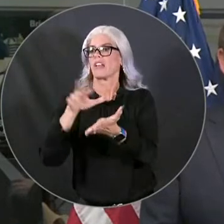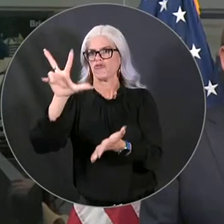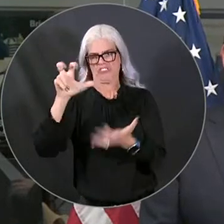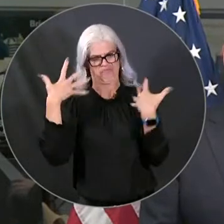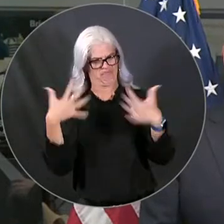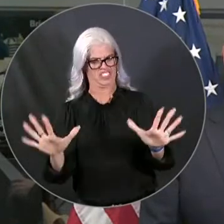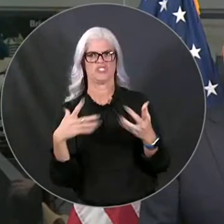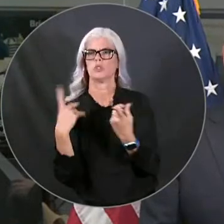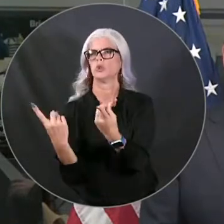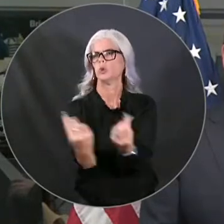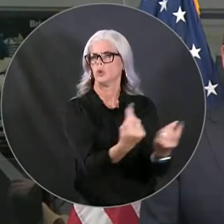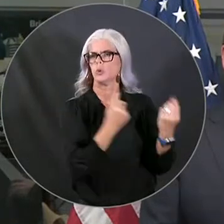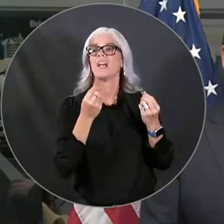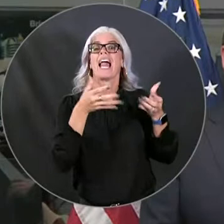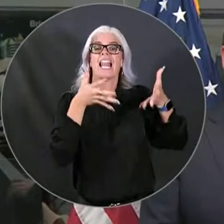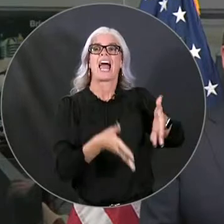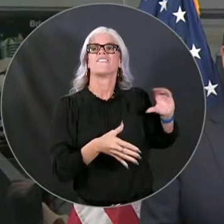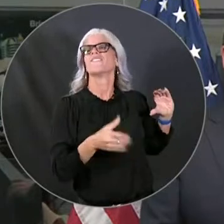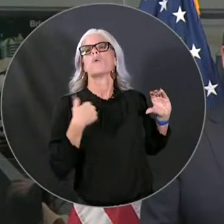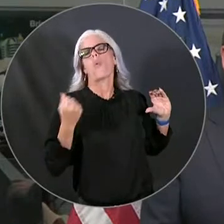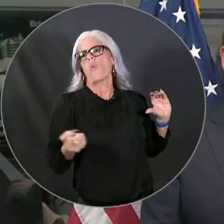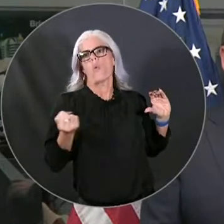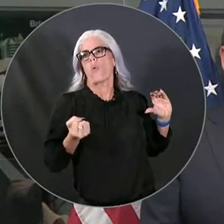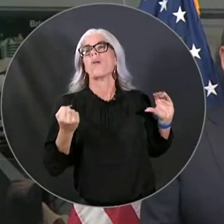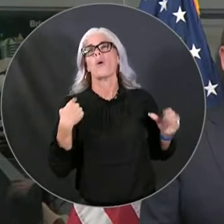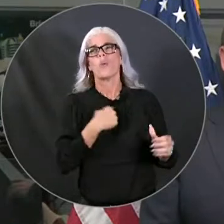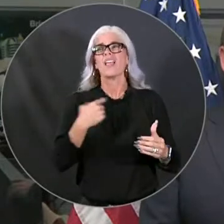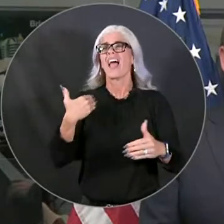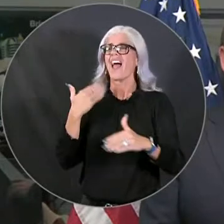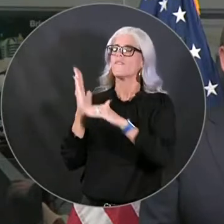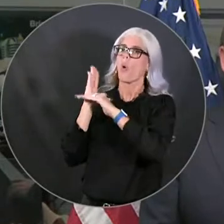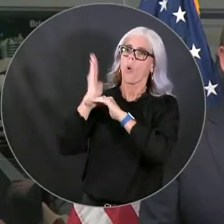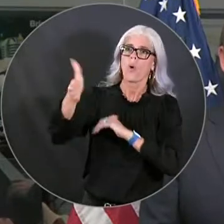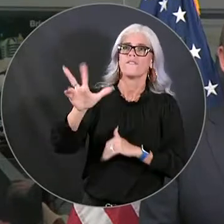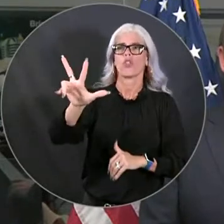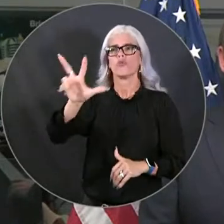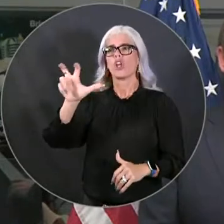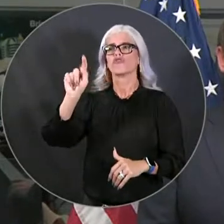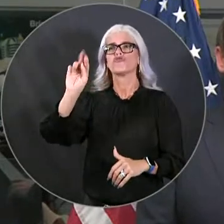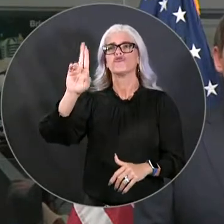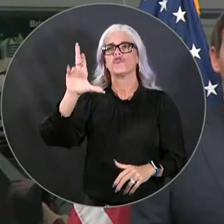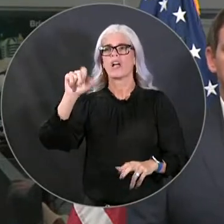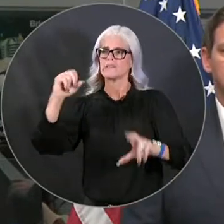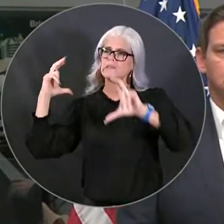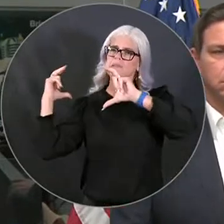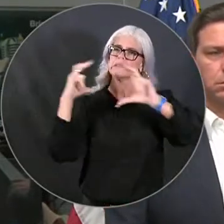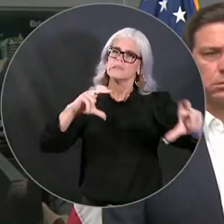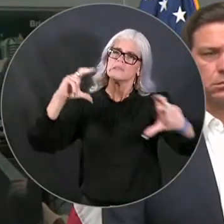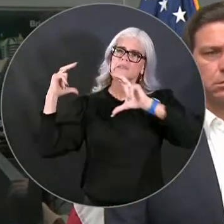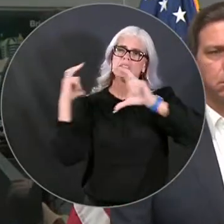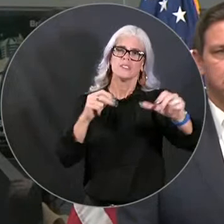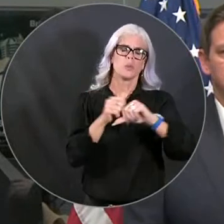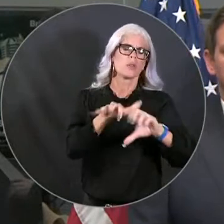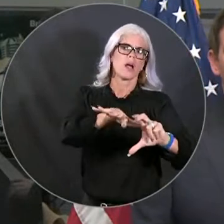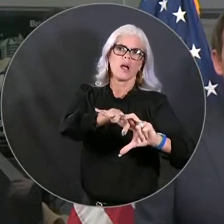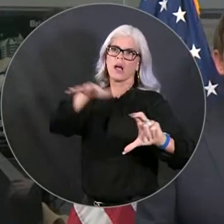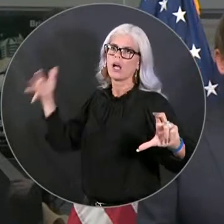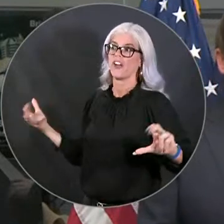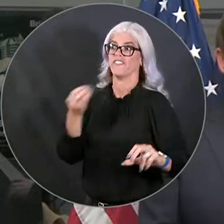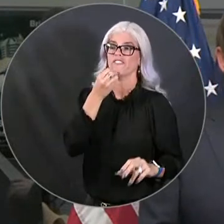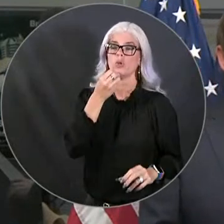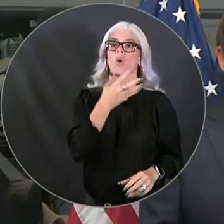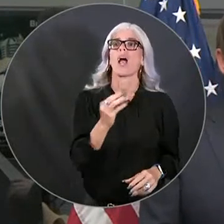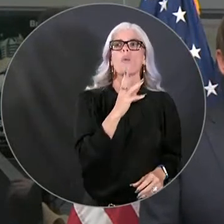are 300 plus truckloads of food and water that have been loaded out, and they are mobilizing to leave